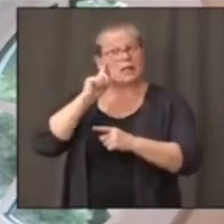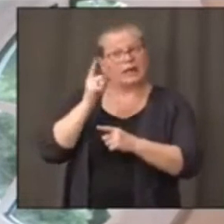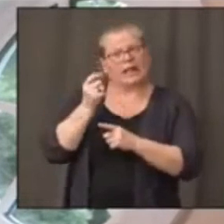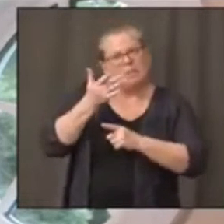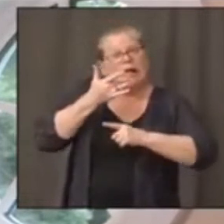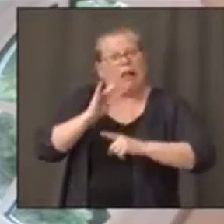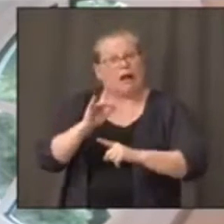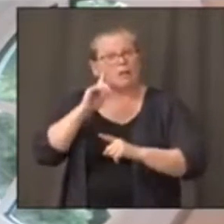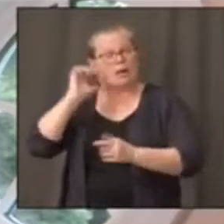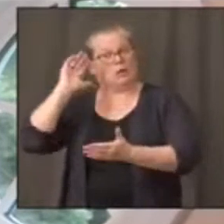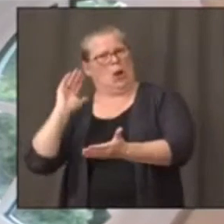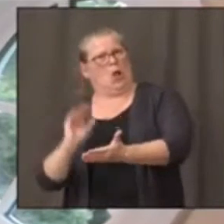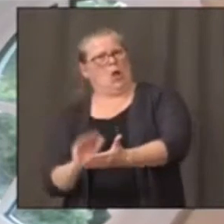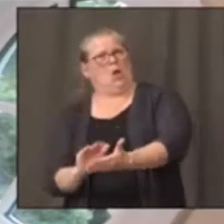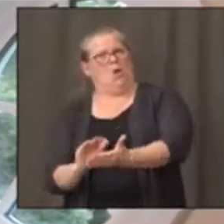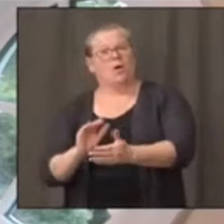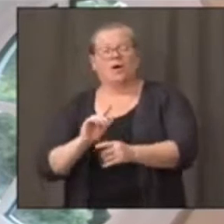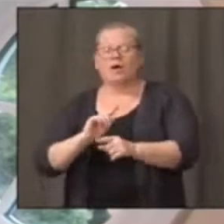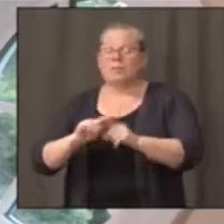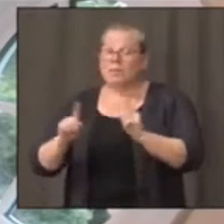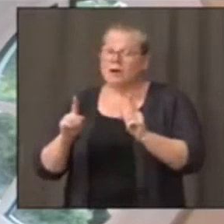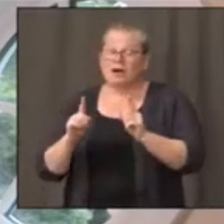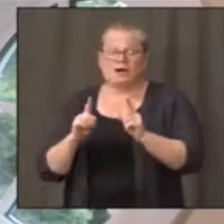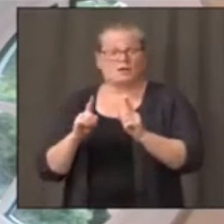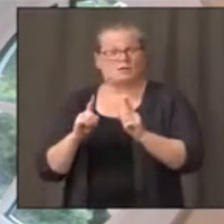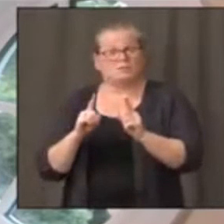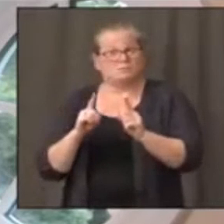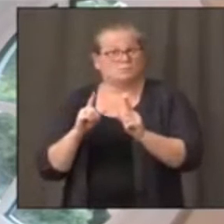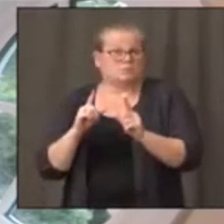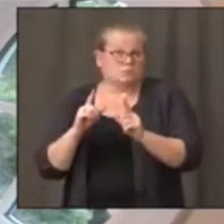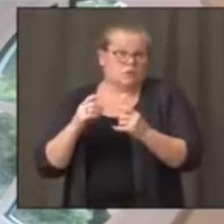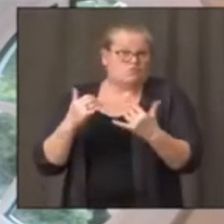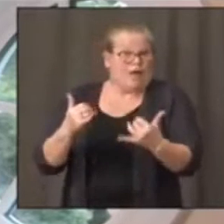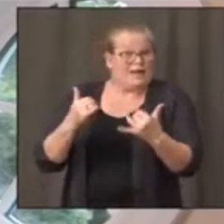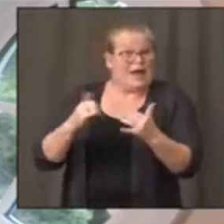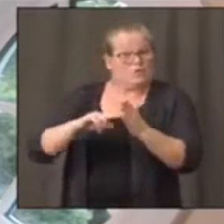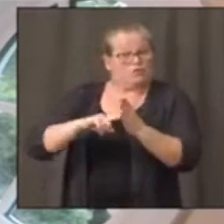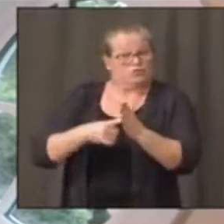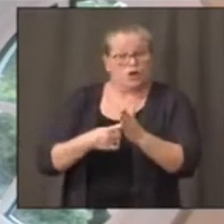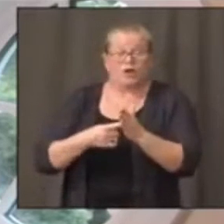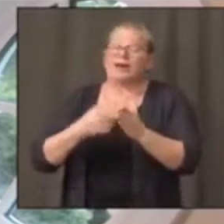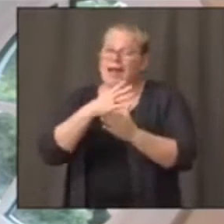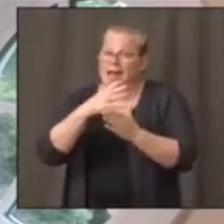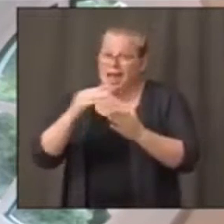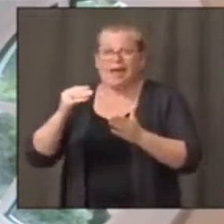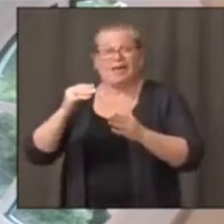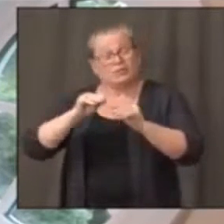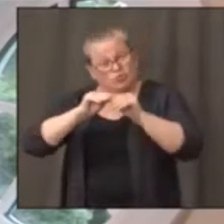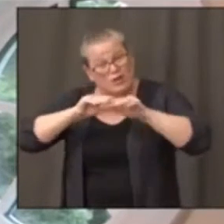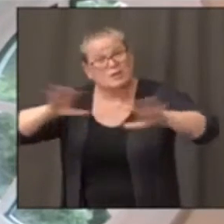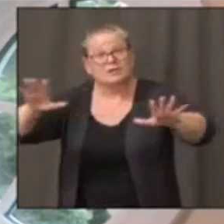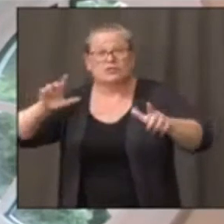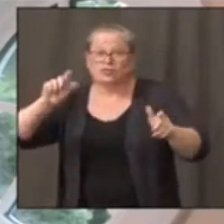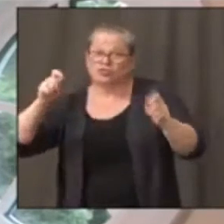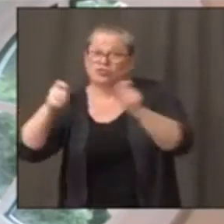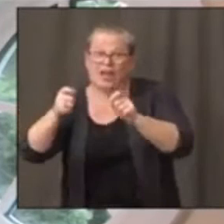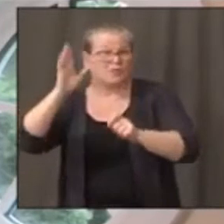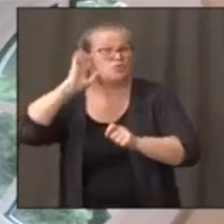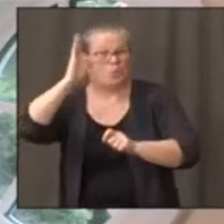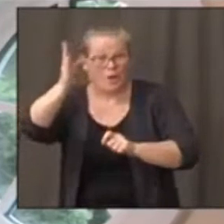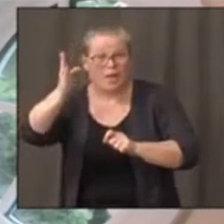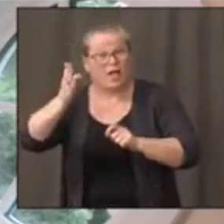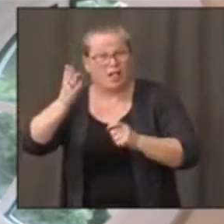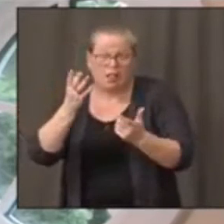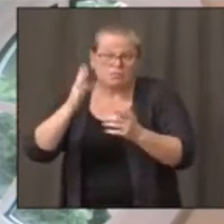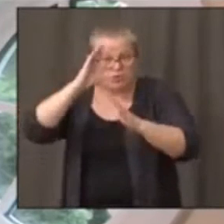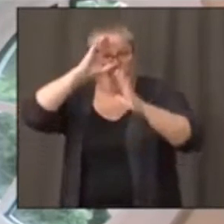of low levels, but we're getting introductions right now, and eventually we're going to have chains of transmission. Now, hopefully we have enough testing and tracking and tracing in the state that we're going to be